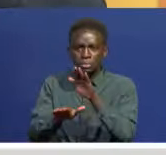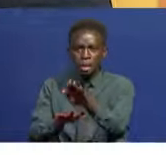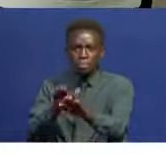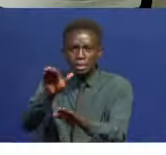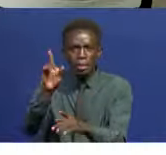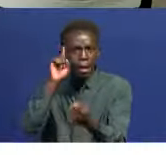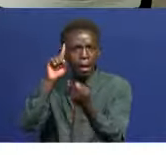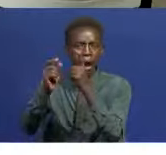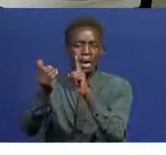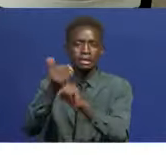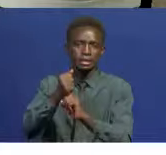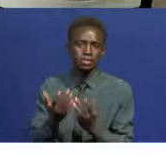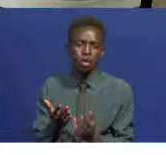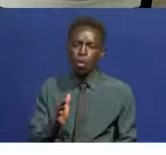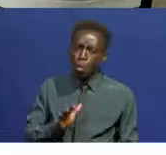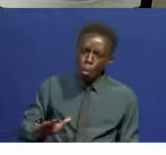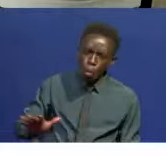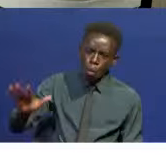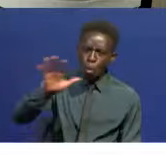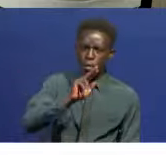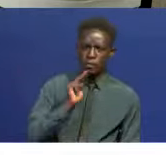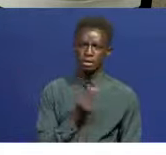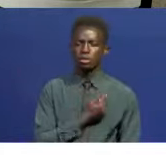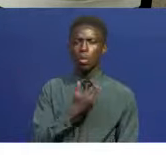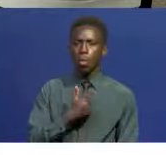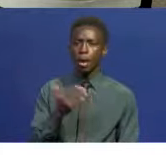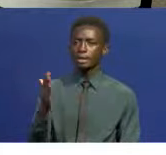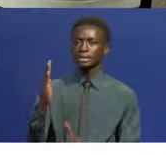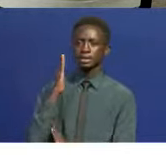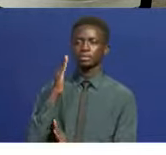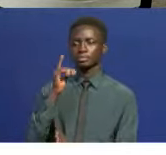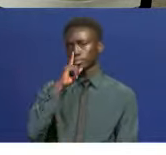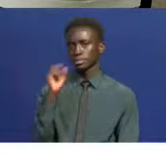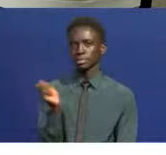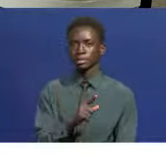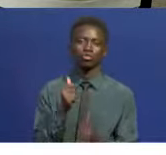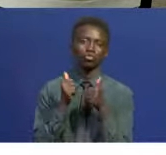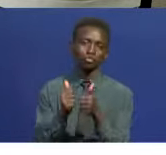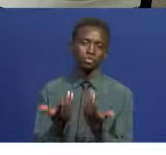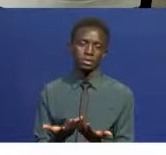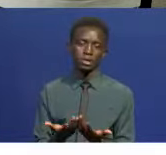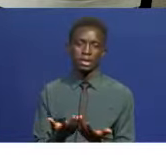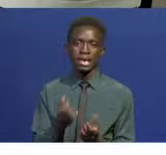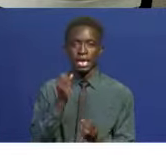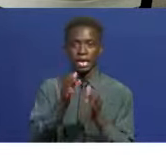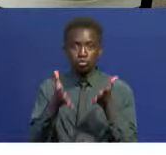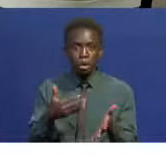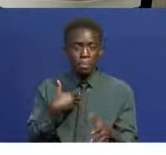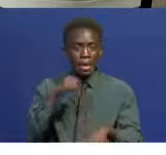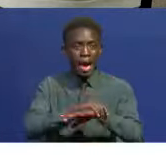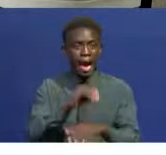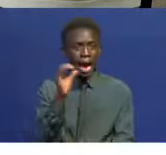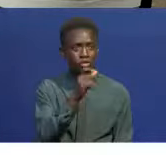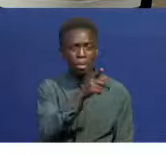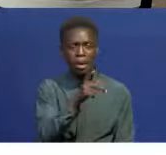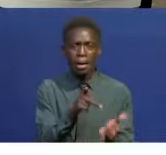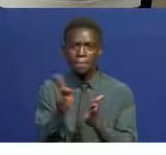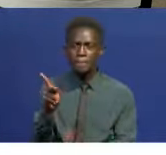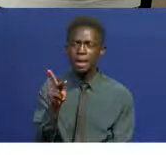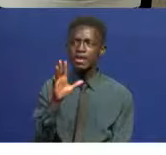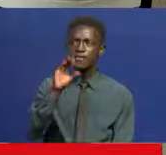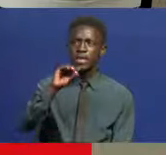us want our guns to earn good money. Then today, if I get a client that is giving me 50K, I will pay my gun